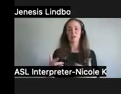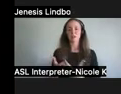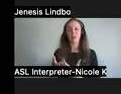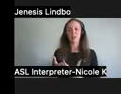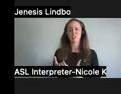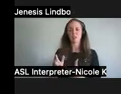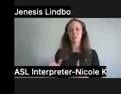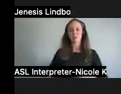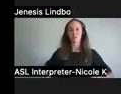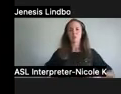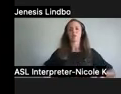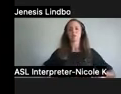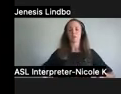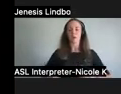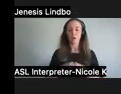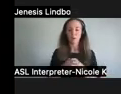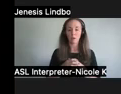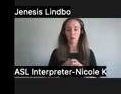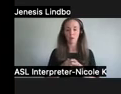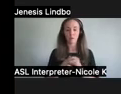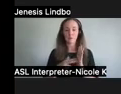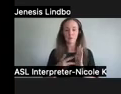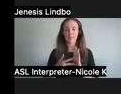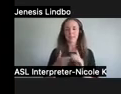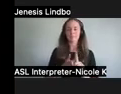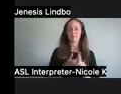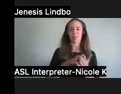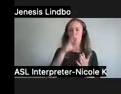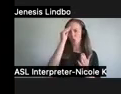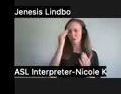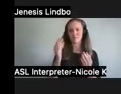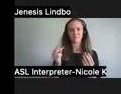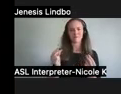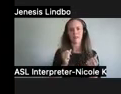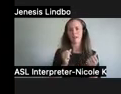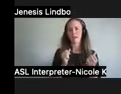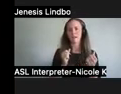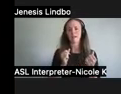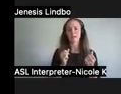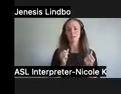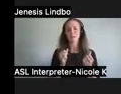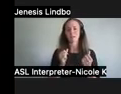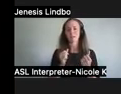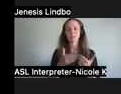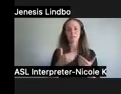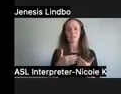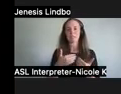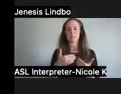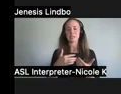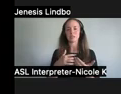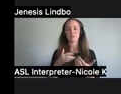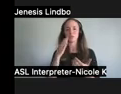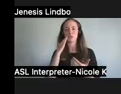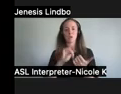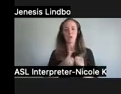used on their power chair. So it was really easy for them to adapt and quickly play this video game